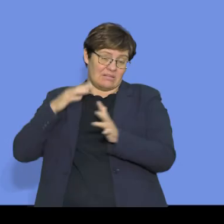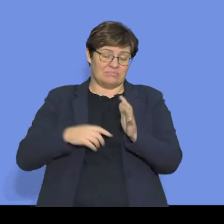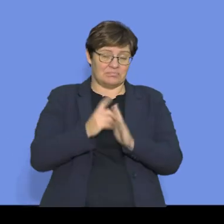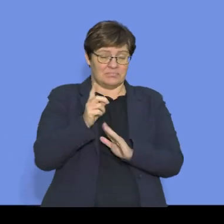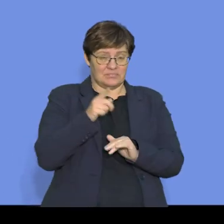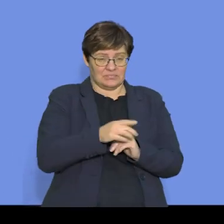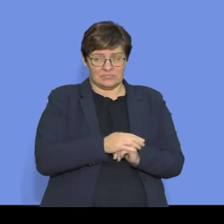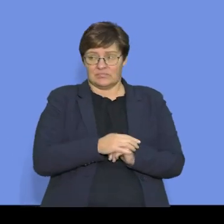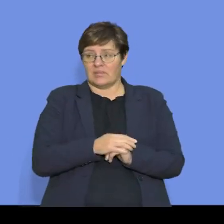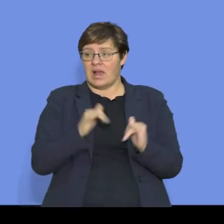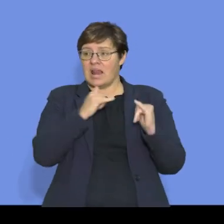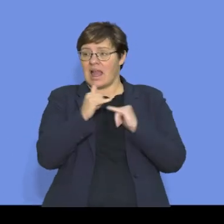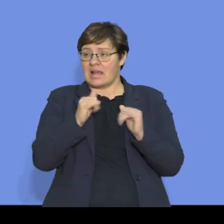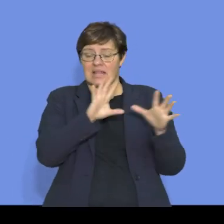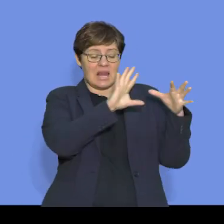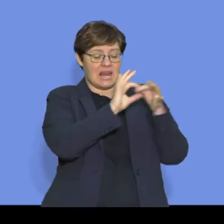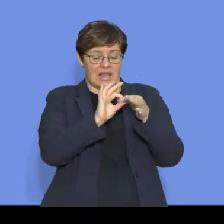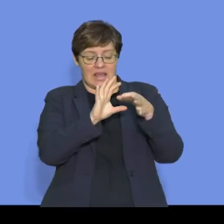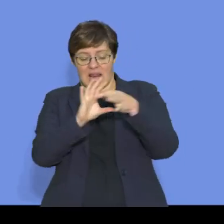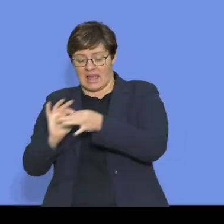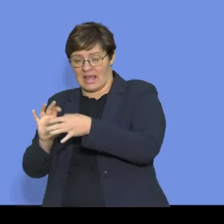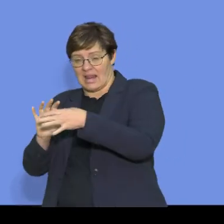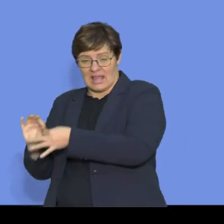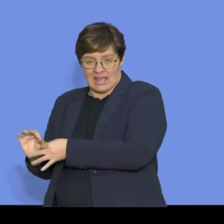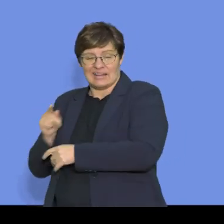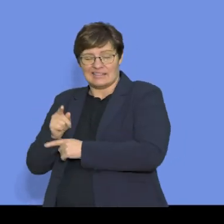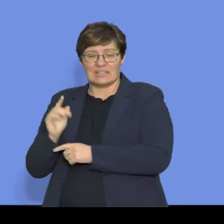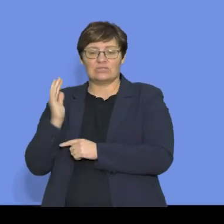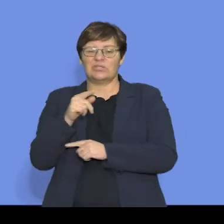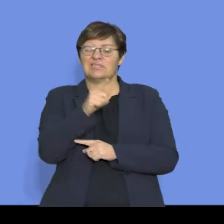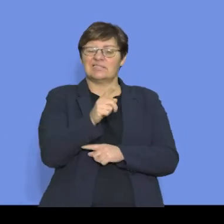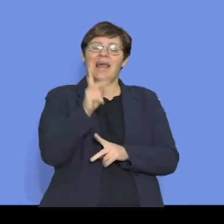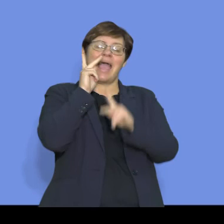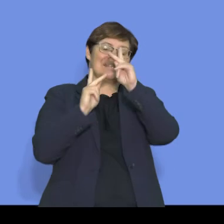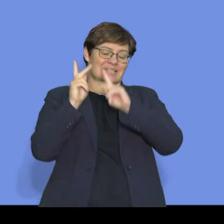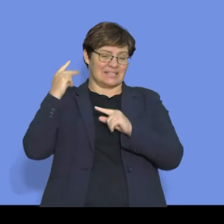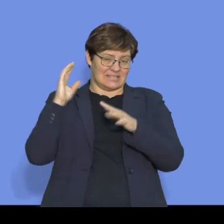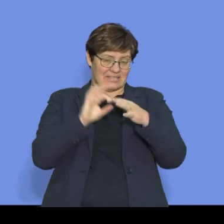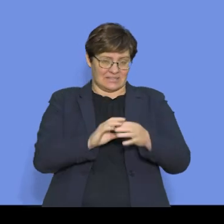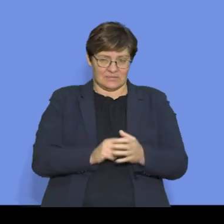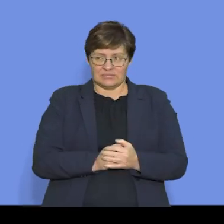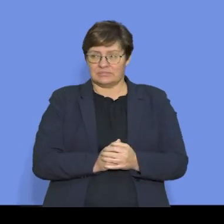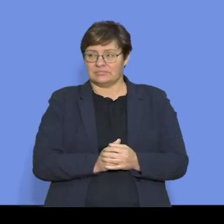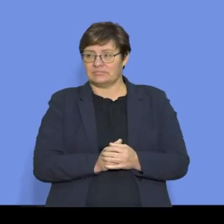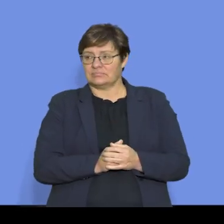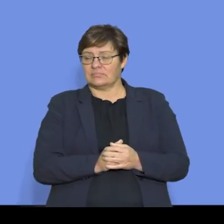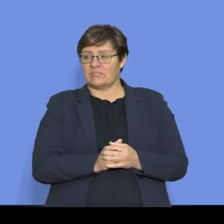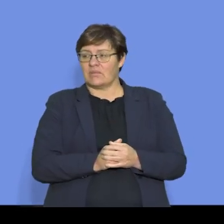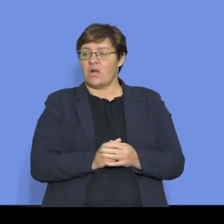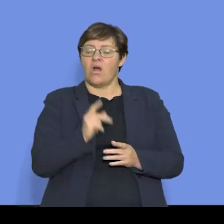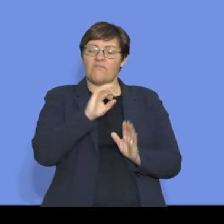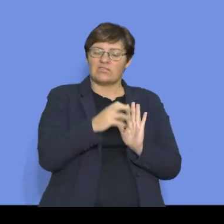those lines linking the different groups together, they're referring to those common ancestors, like